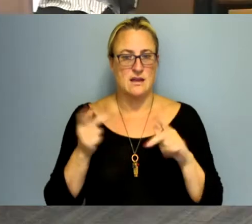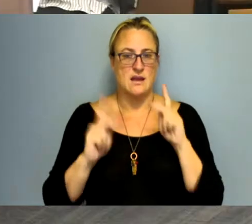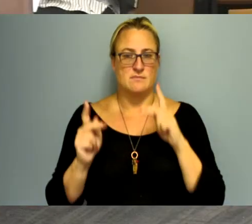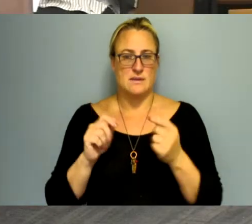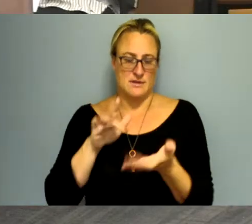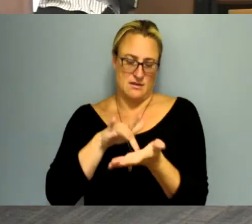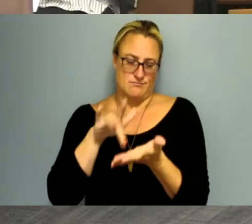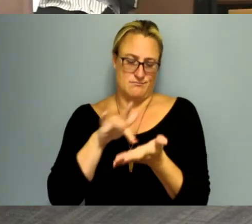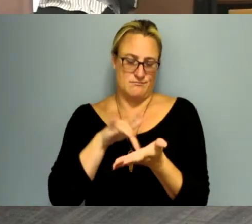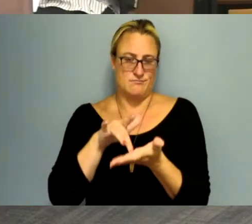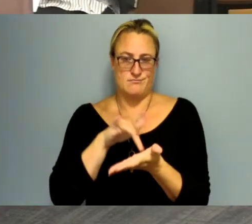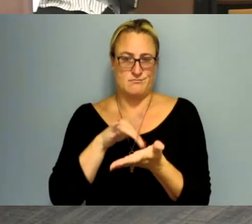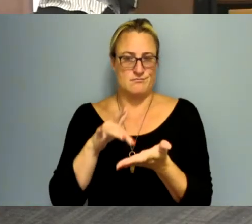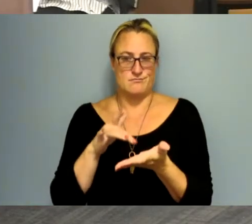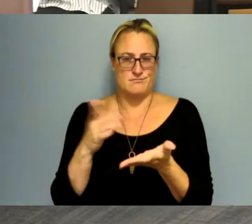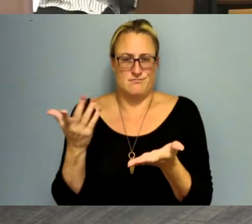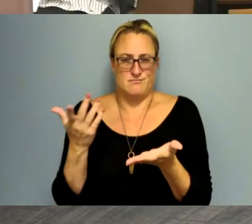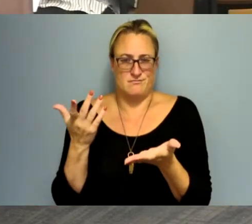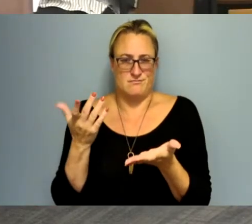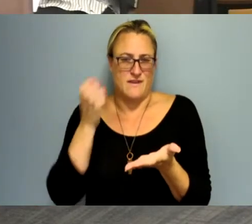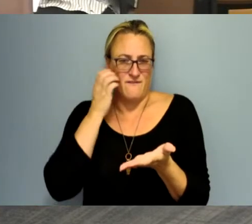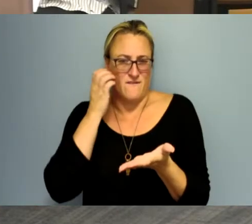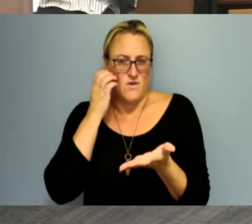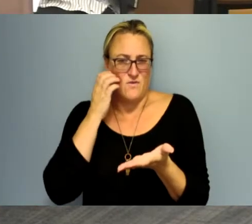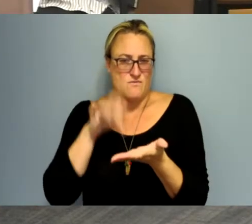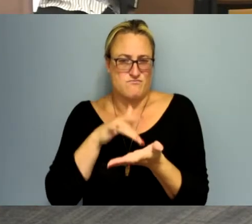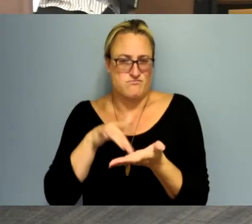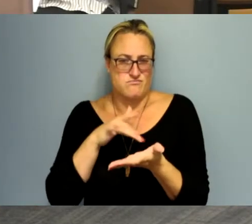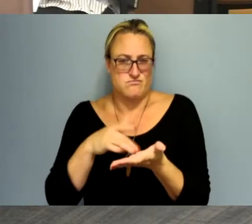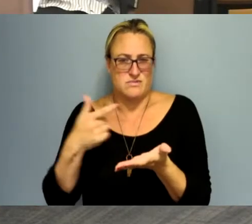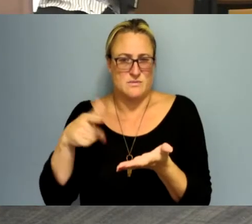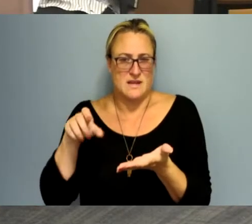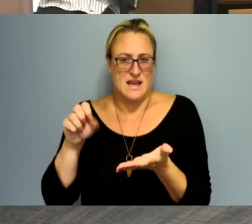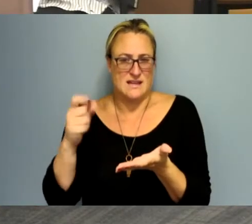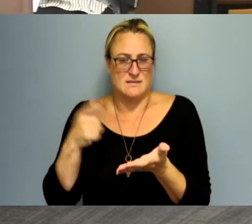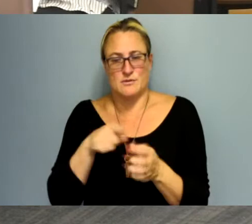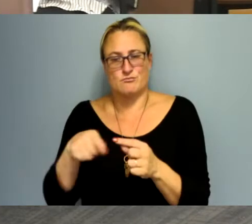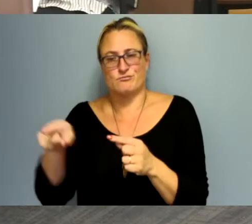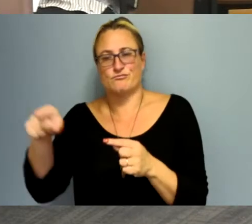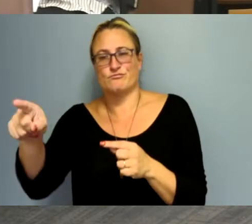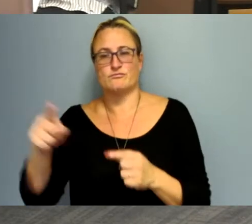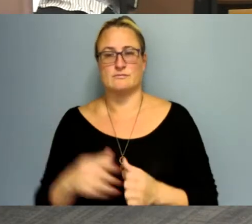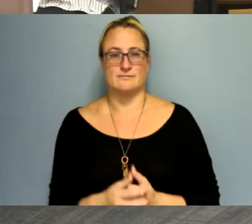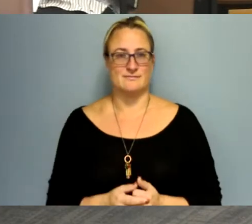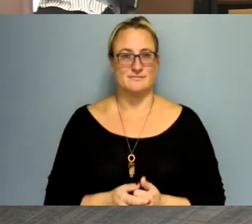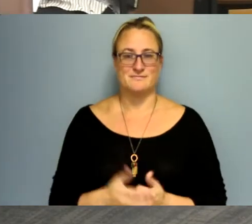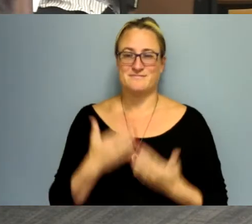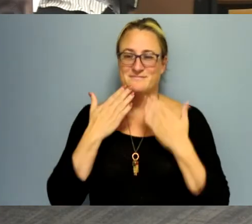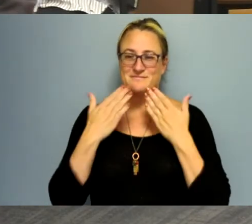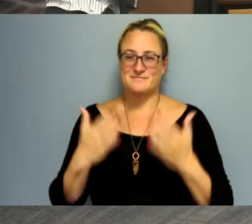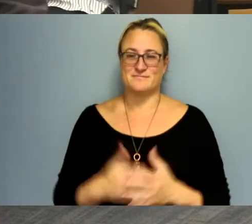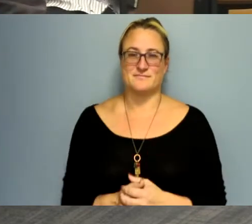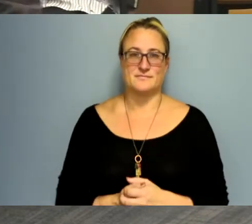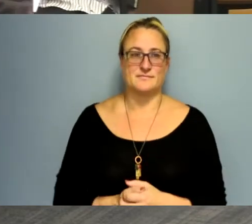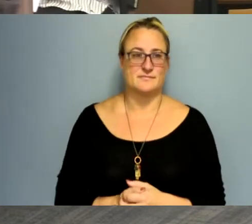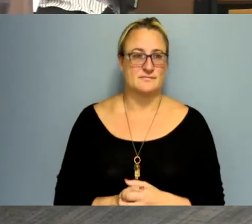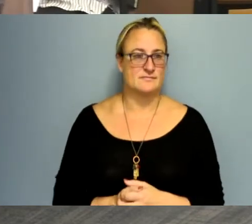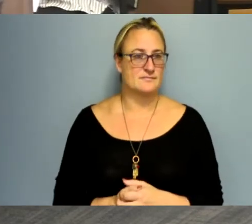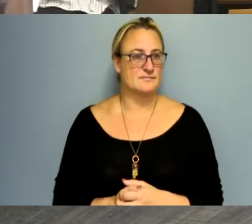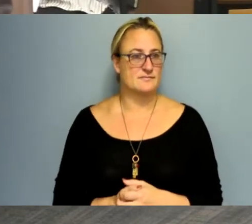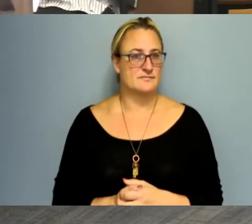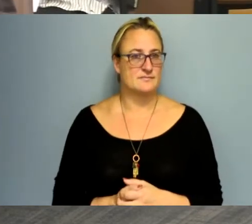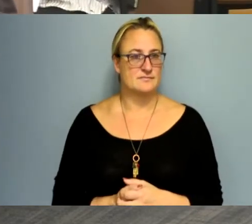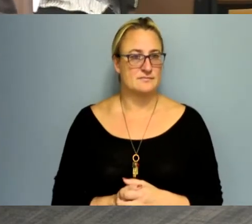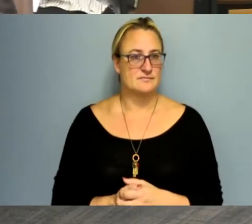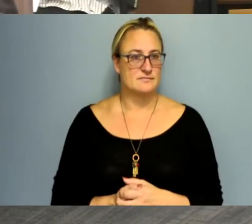to look that up on any smart device or GPS. Okay, thank you. Thanks, Tom. Questions?